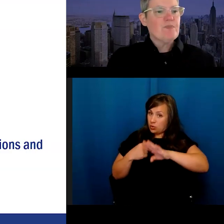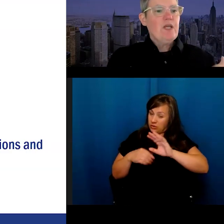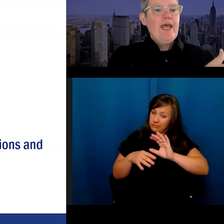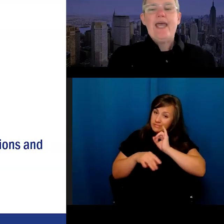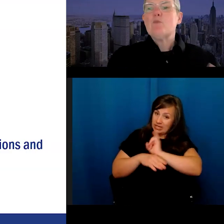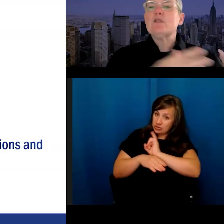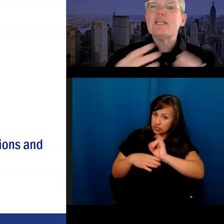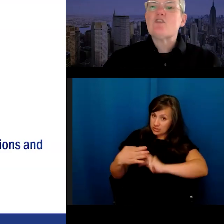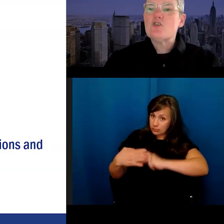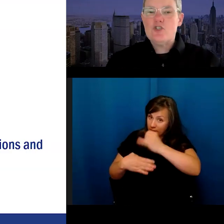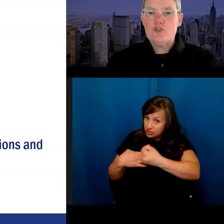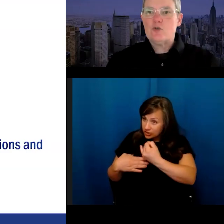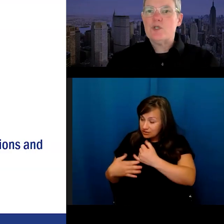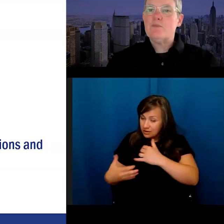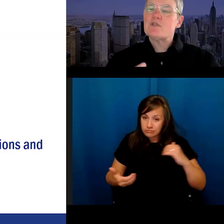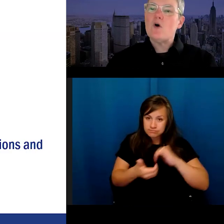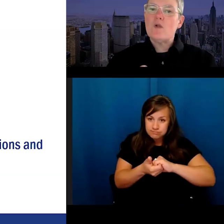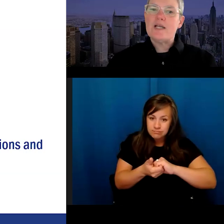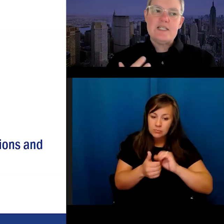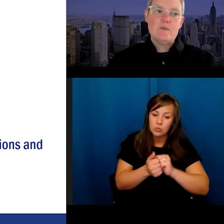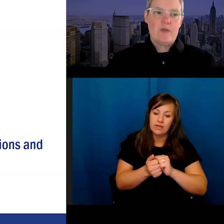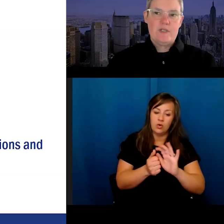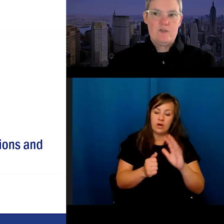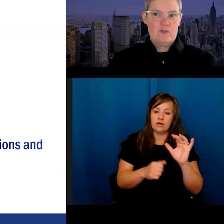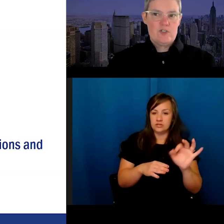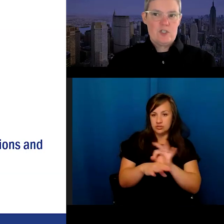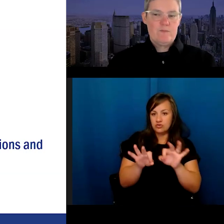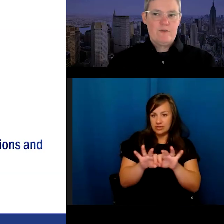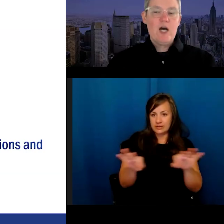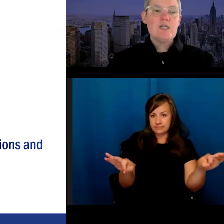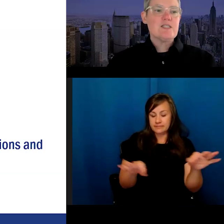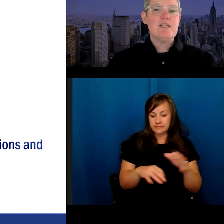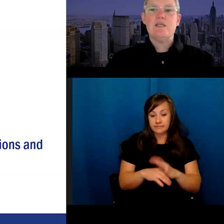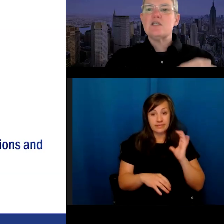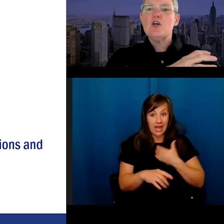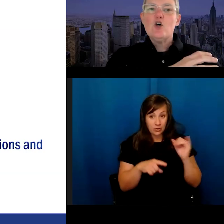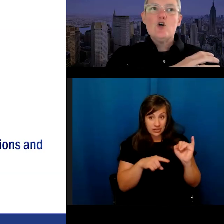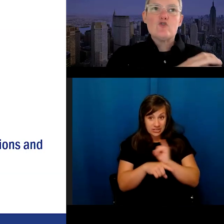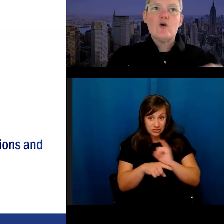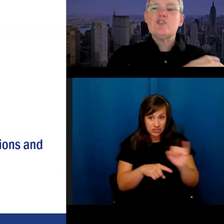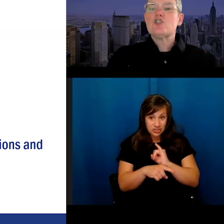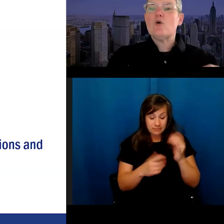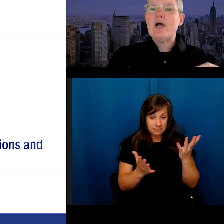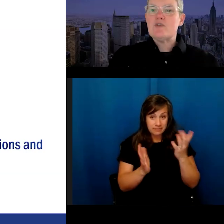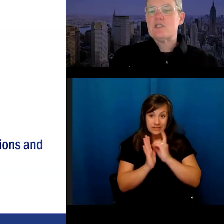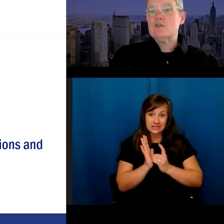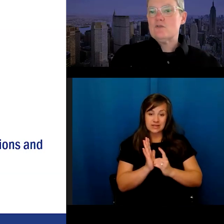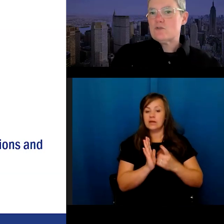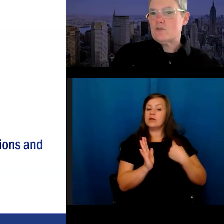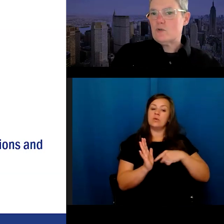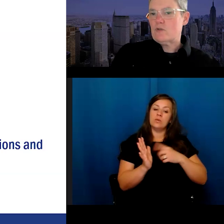internship, and we link those to your degree. Because the whole idea about the internship for us is trying to show